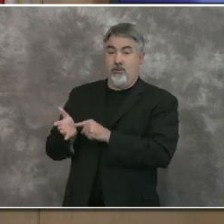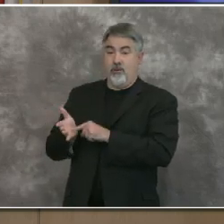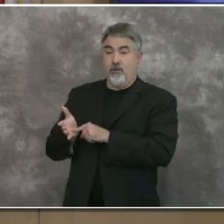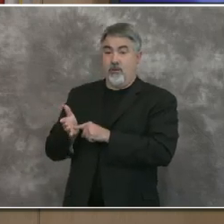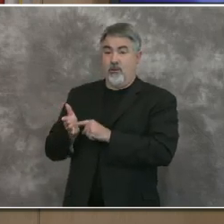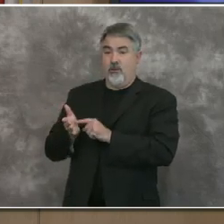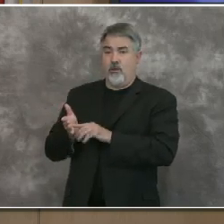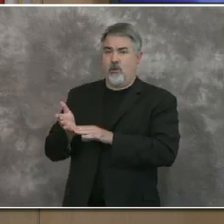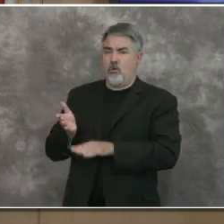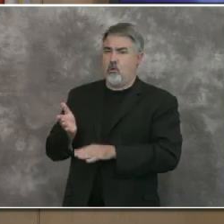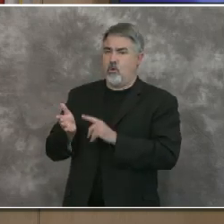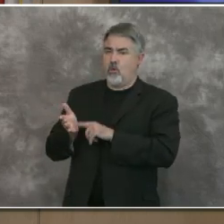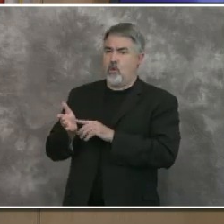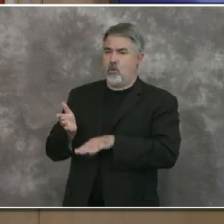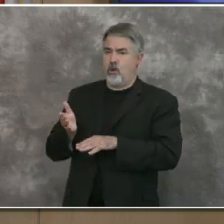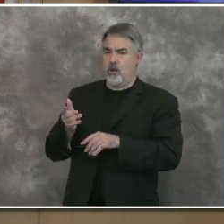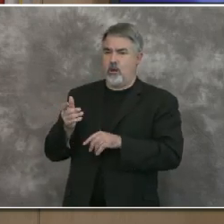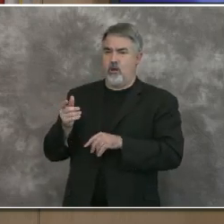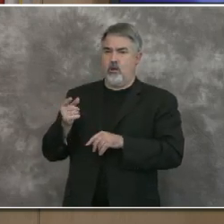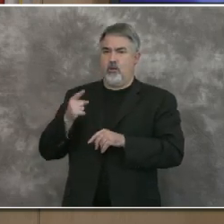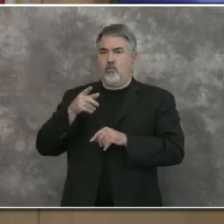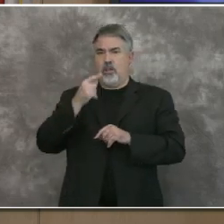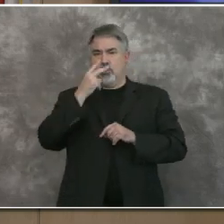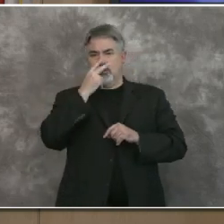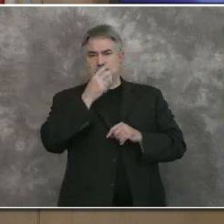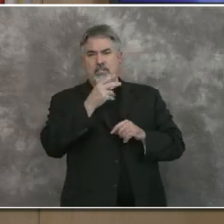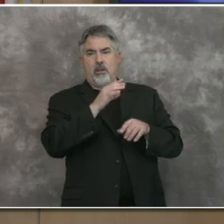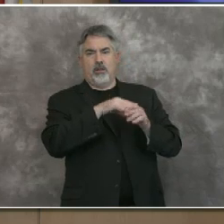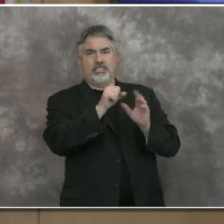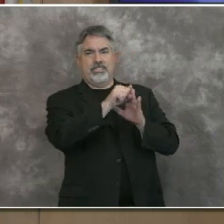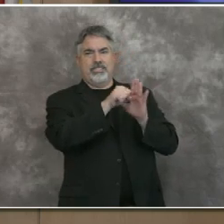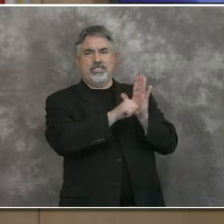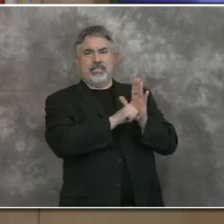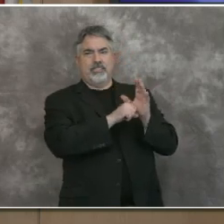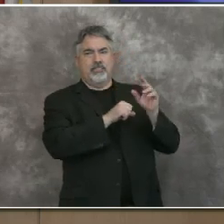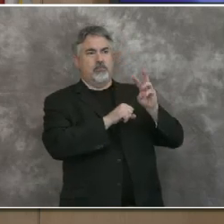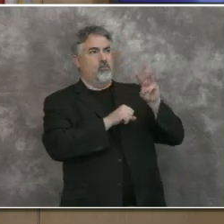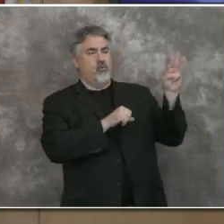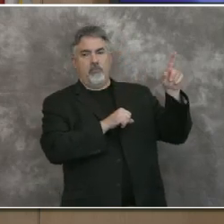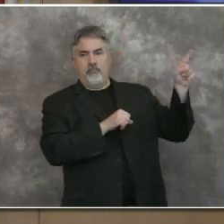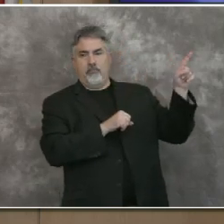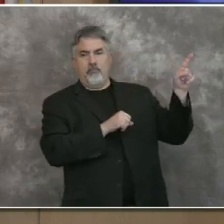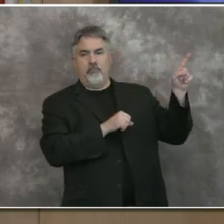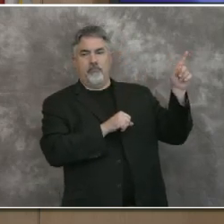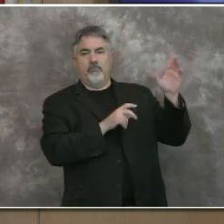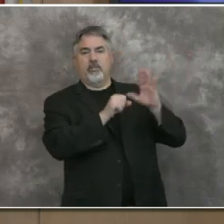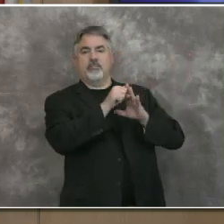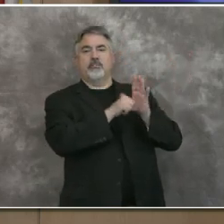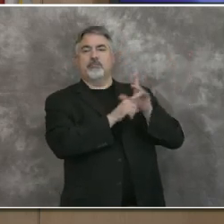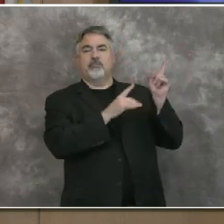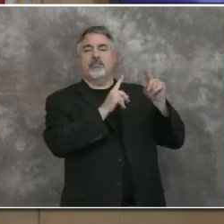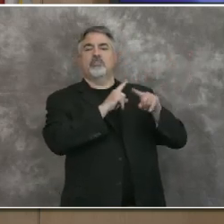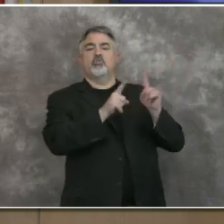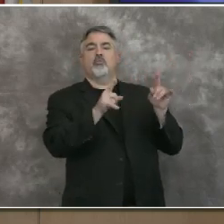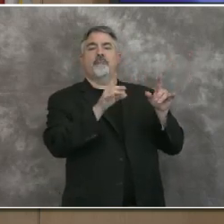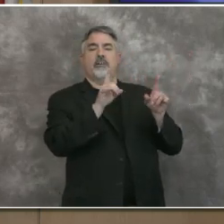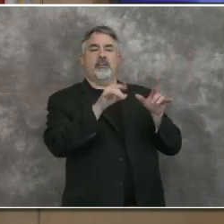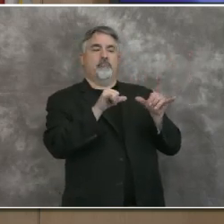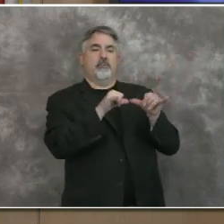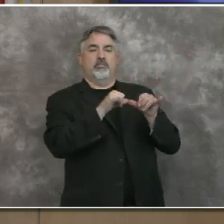than that reported on the state's website. That's because the state is using a different data source. They